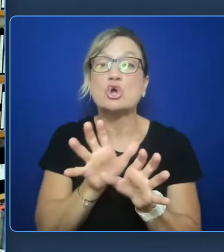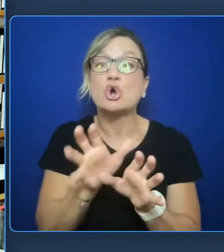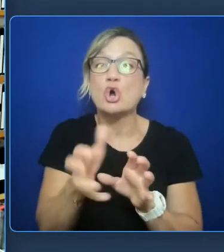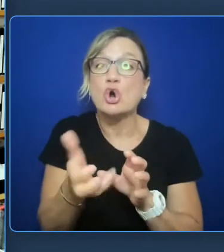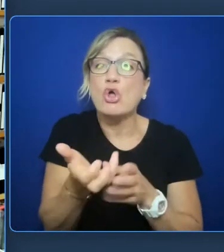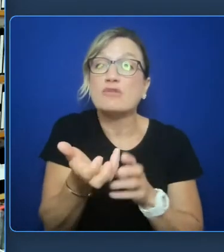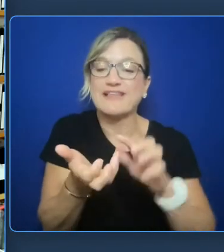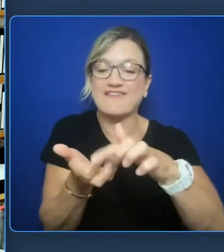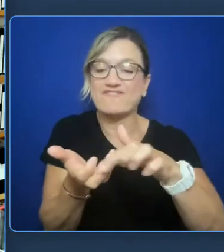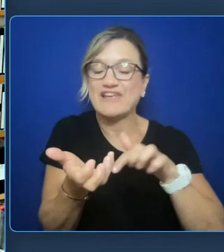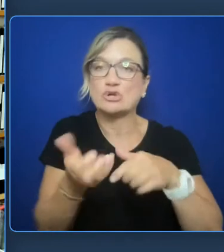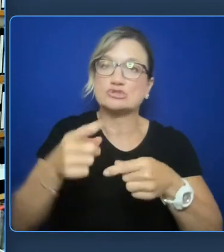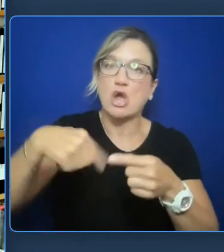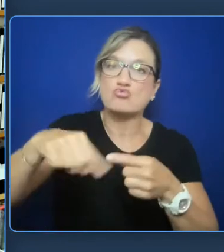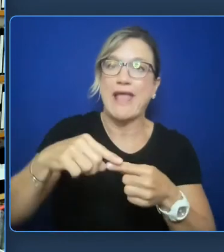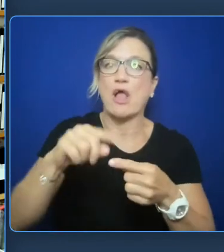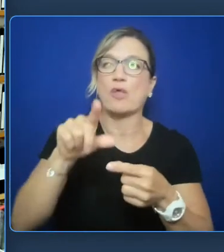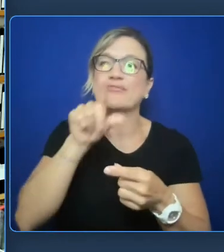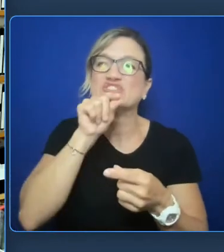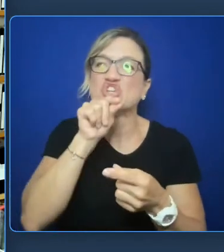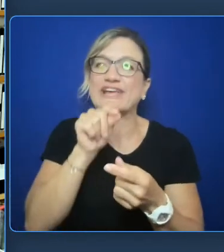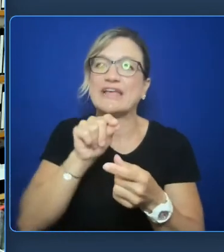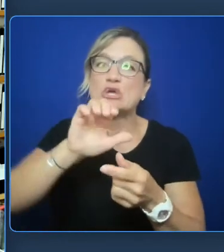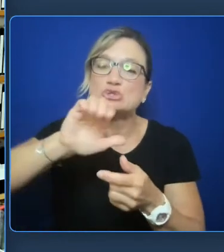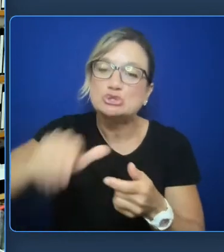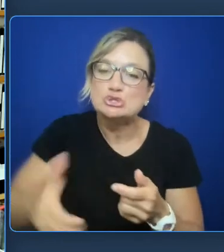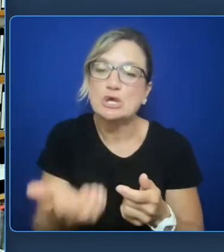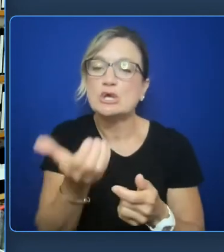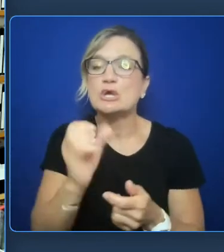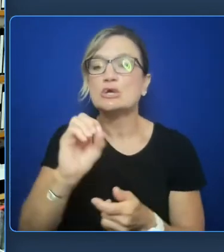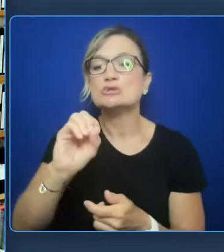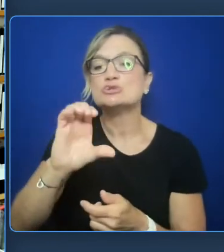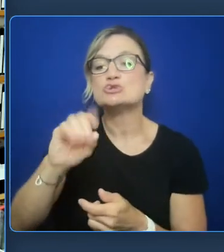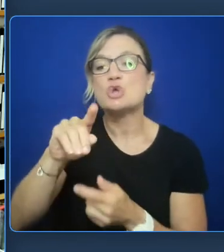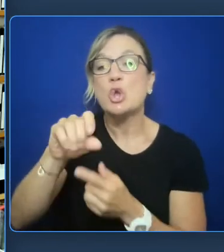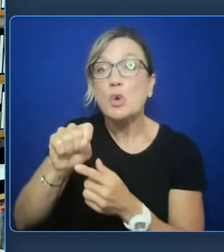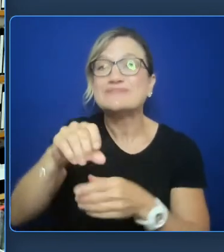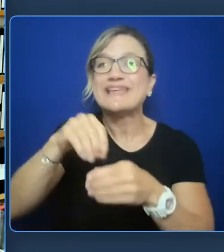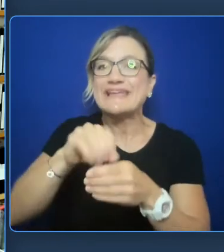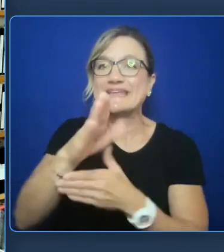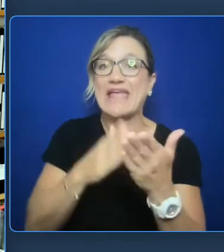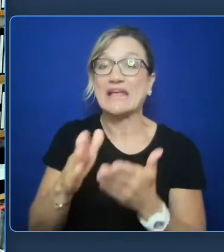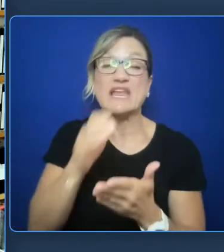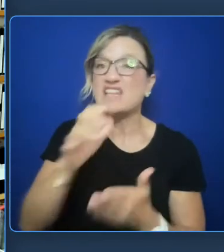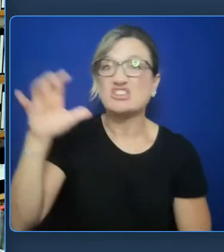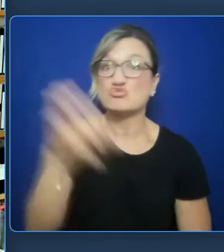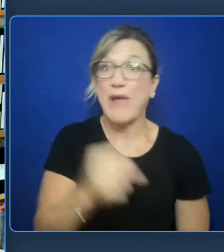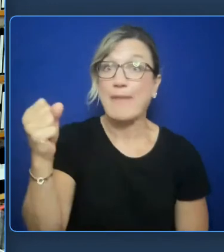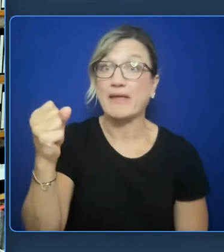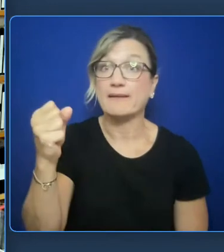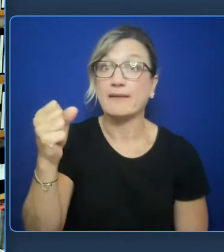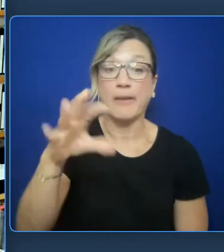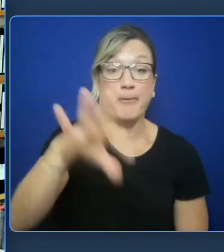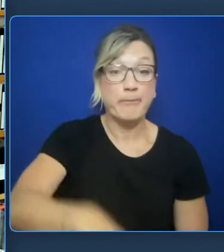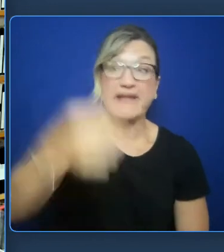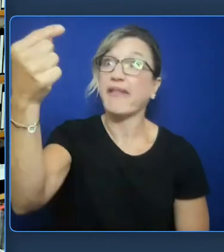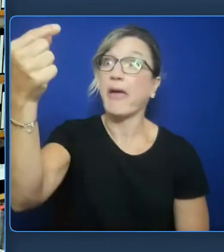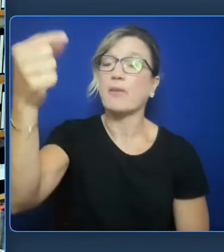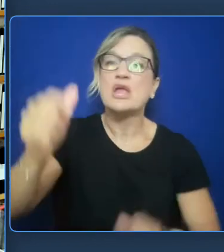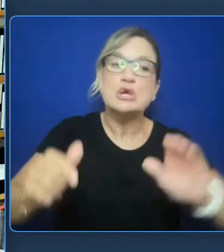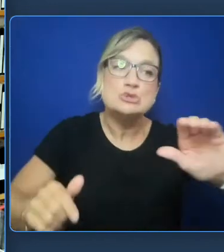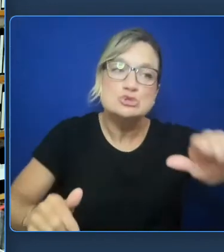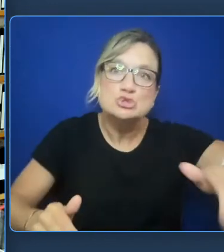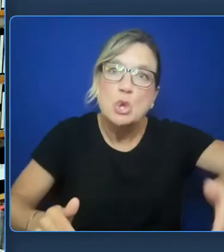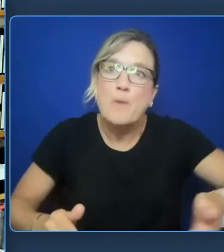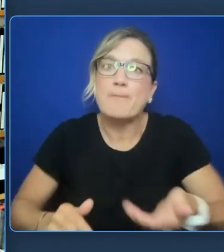and scoops it into his hands. Yeah, he doesn't grab it. He doesn't pick it up. He scoops